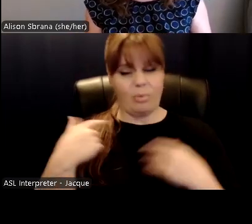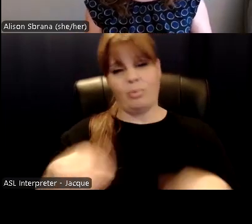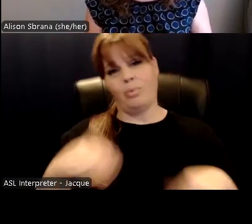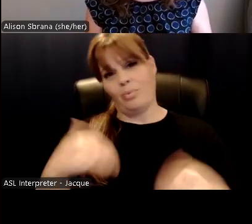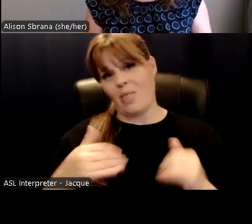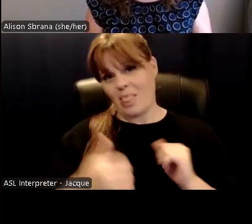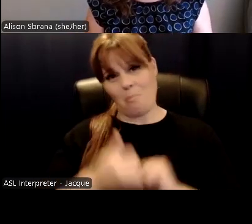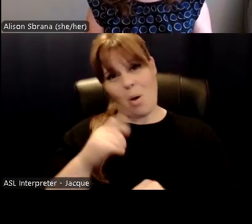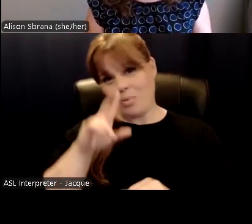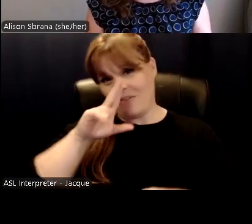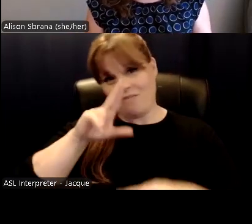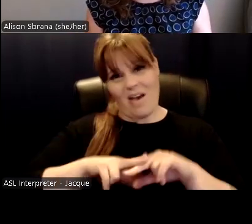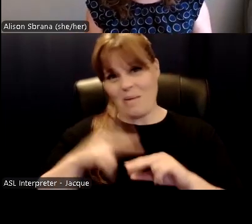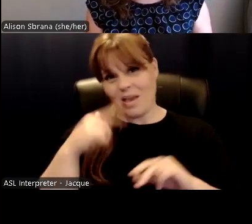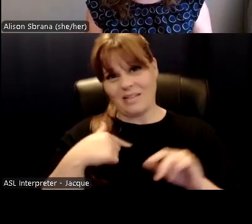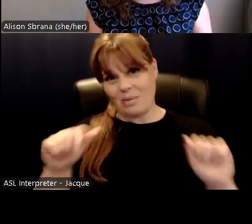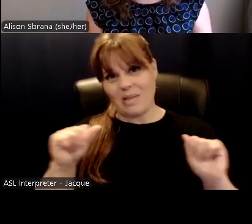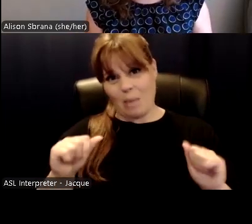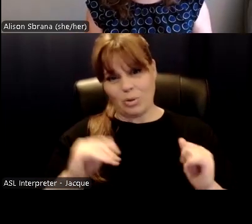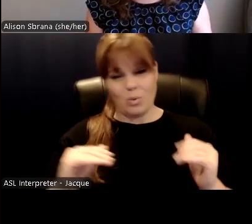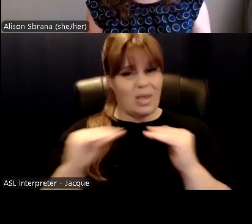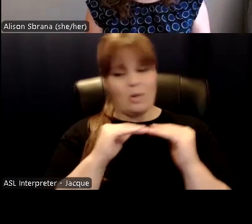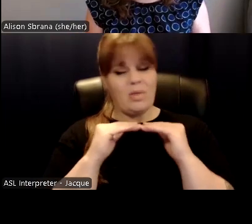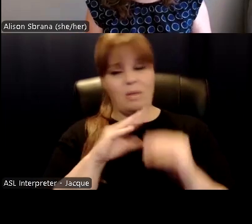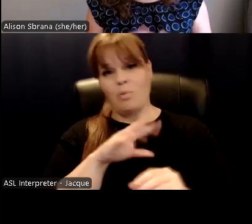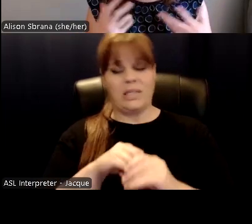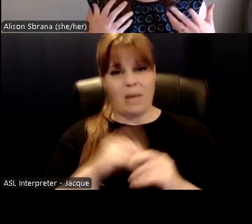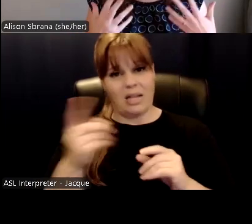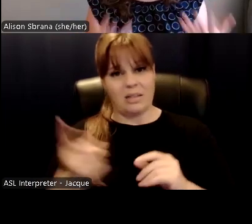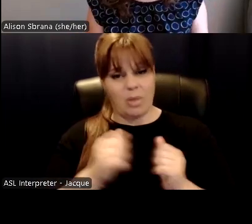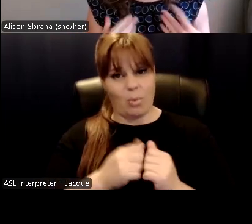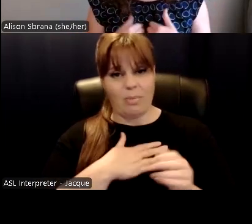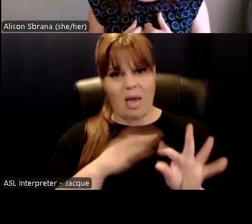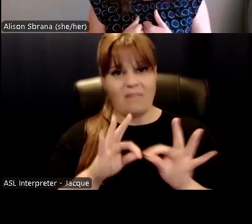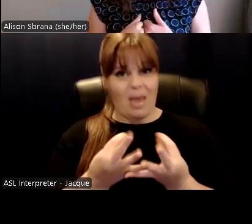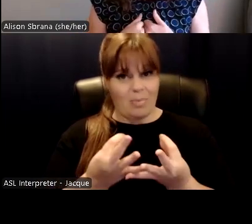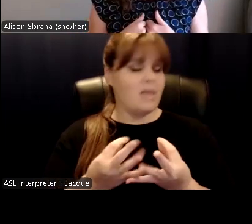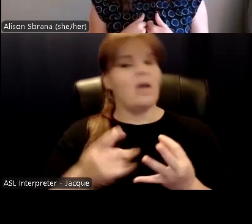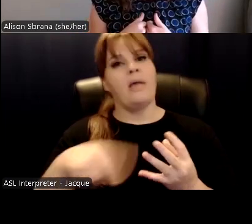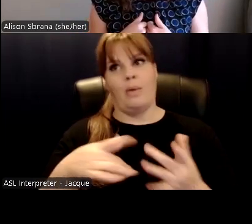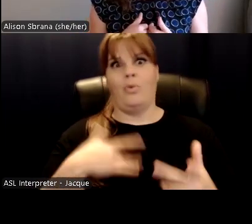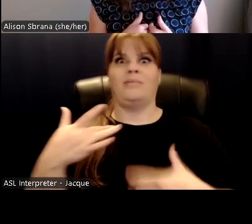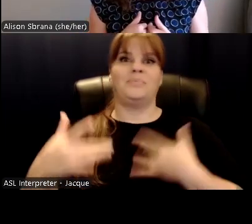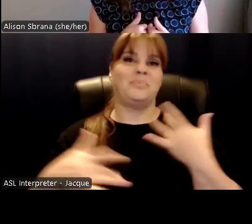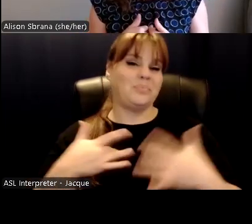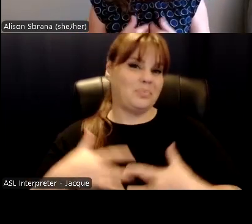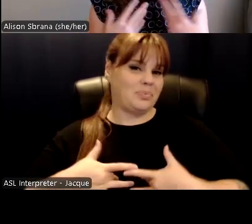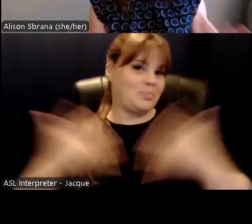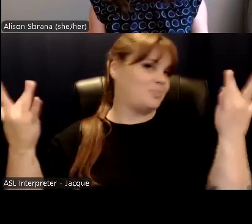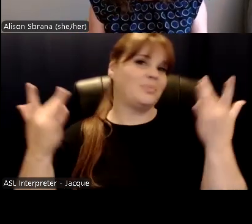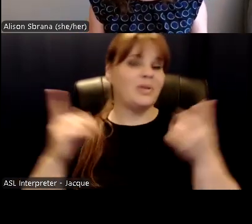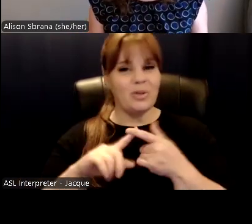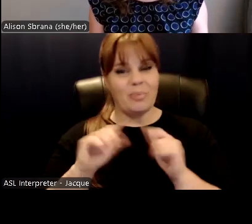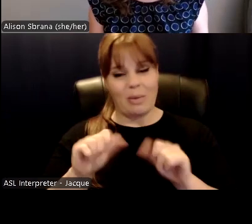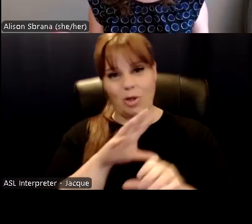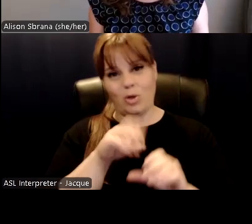fun because I was able to equally participate in something with my family, and they were so excited to be able to do it with me. And